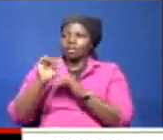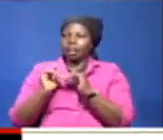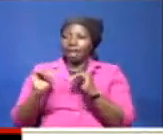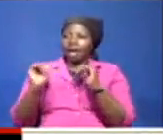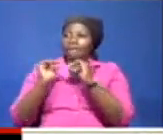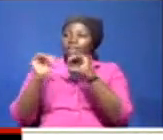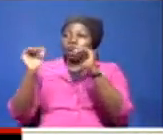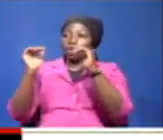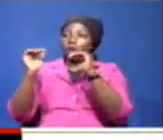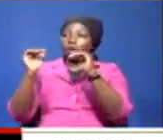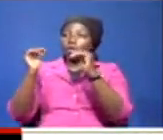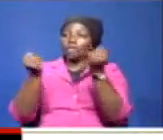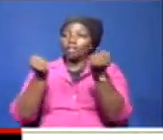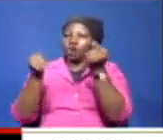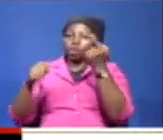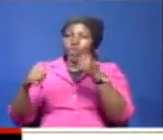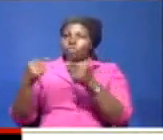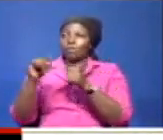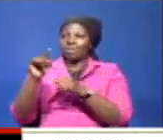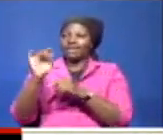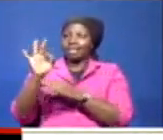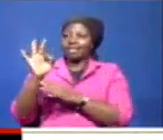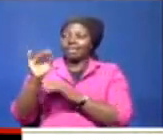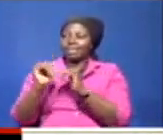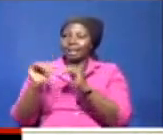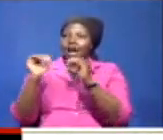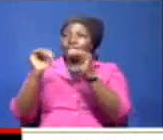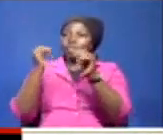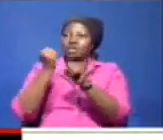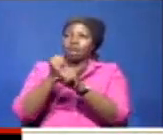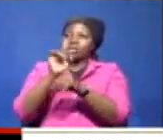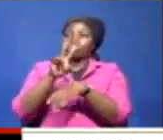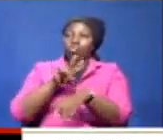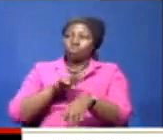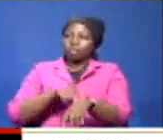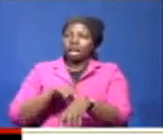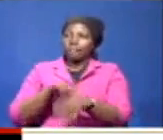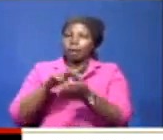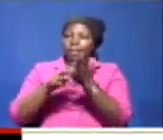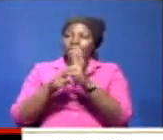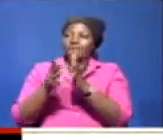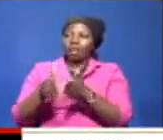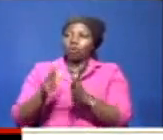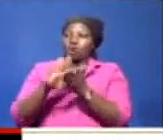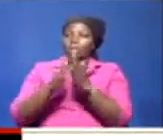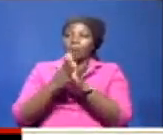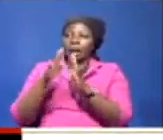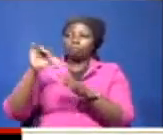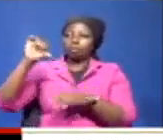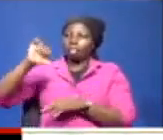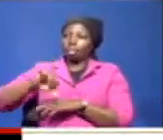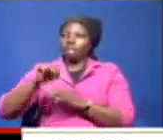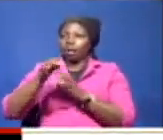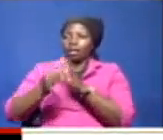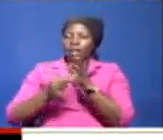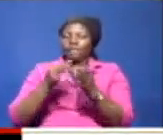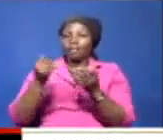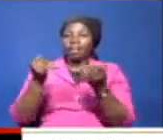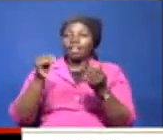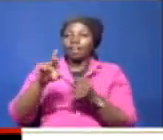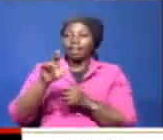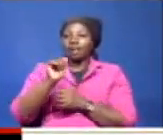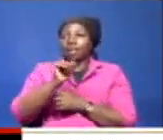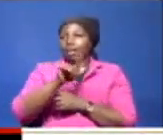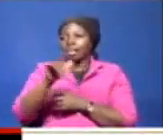day done twice. What happens is the road starts to deteriorate. And if the Rally 1 guys were coming back with all those